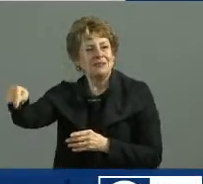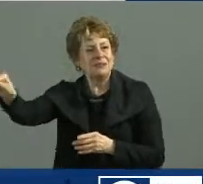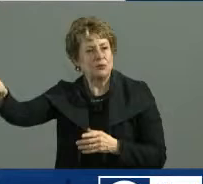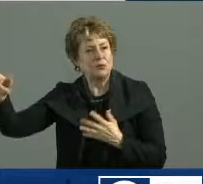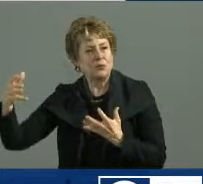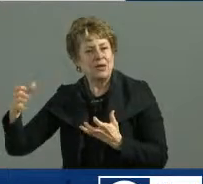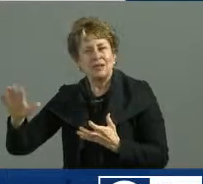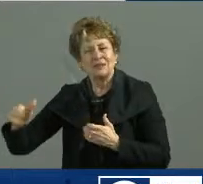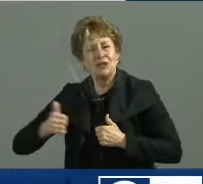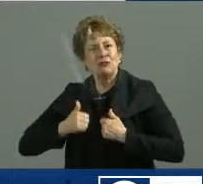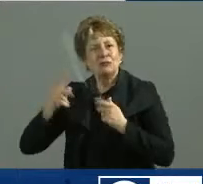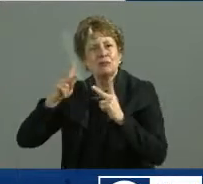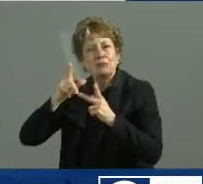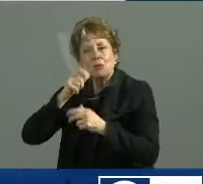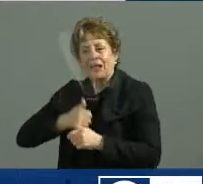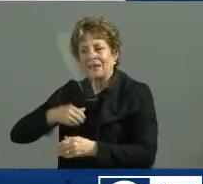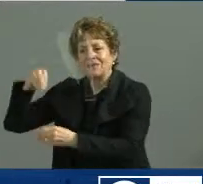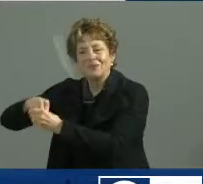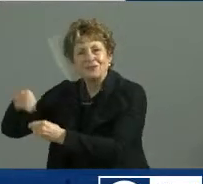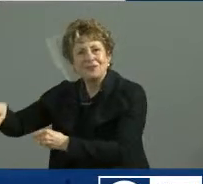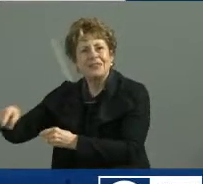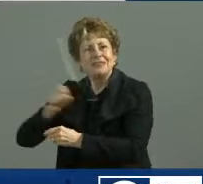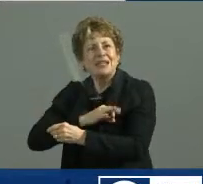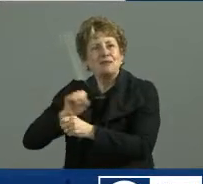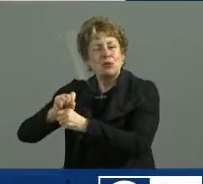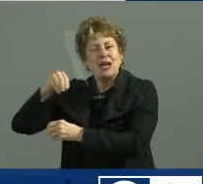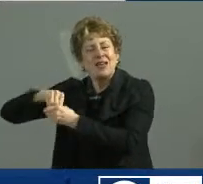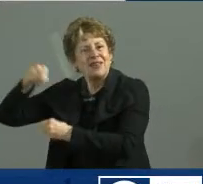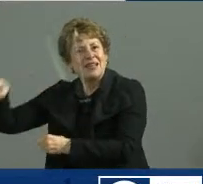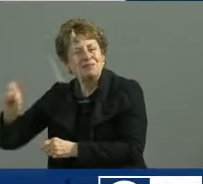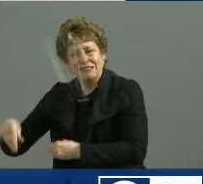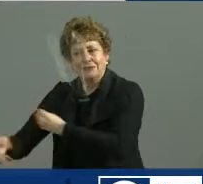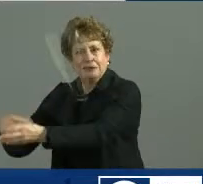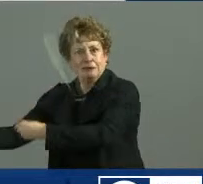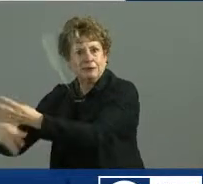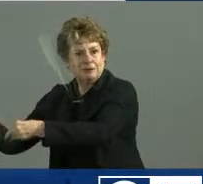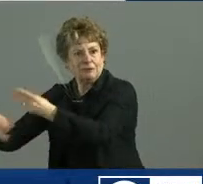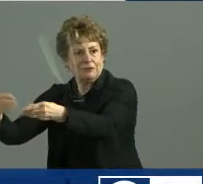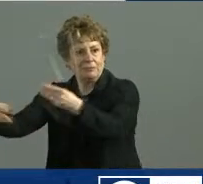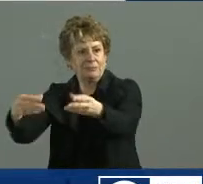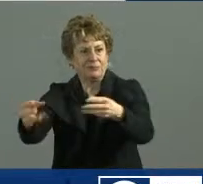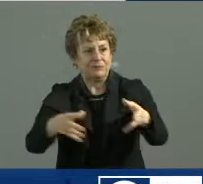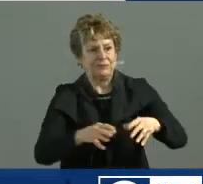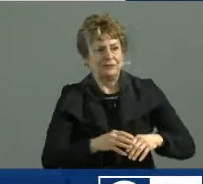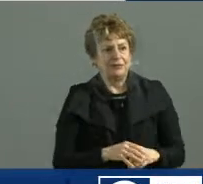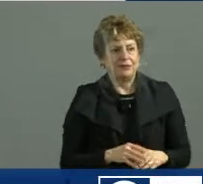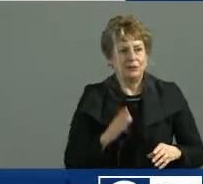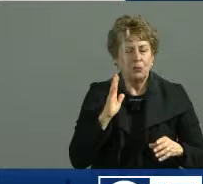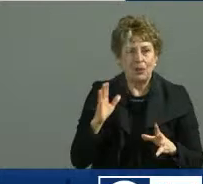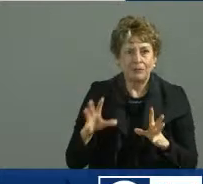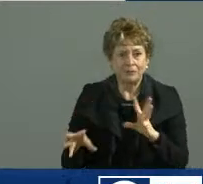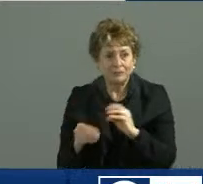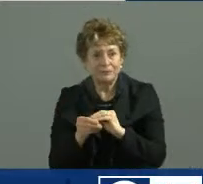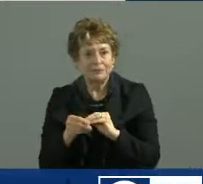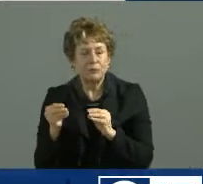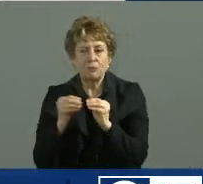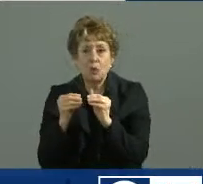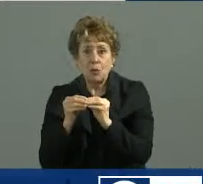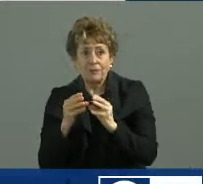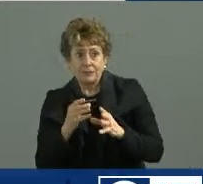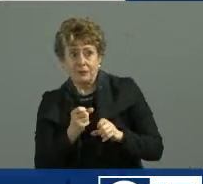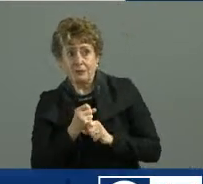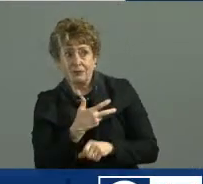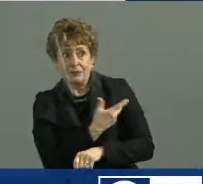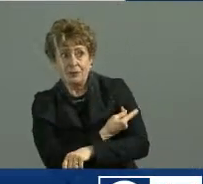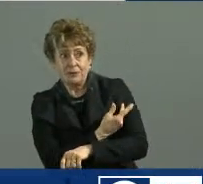staff. Additional statewide sites will be phased in as we get more and more vaccine. We've got